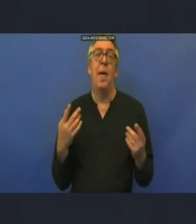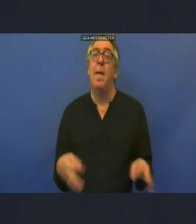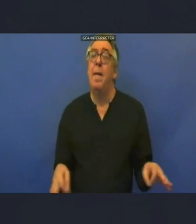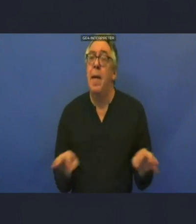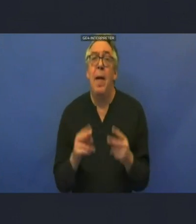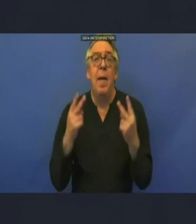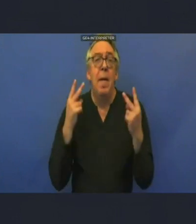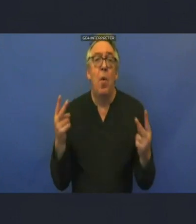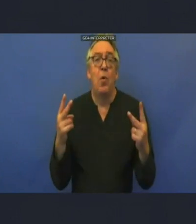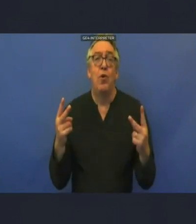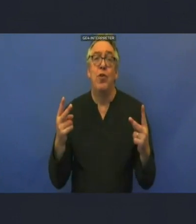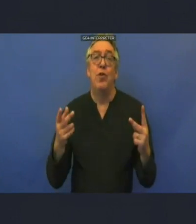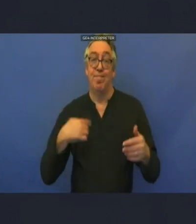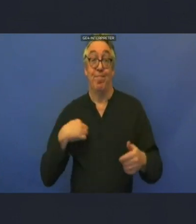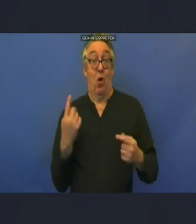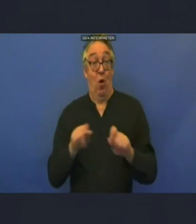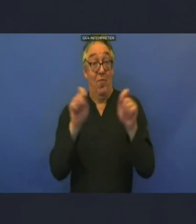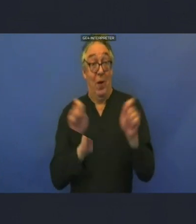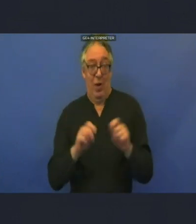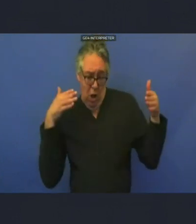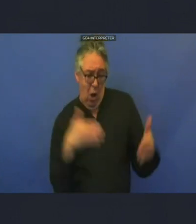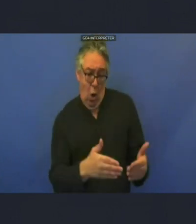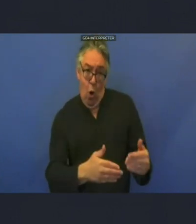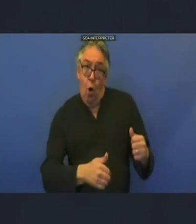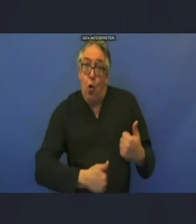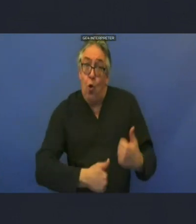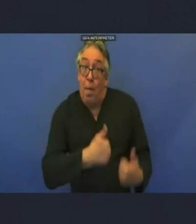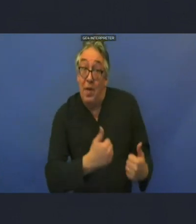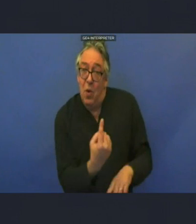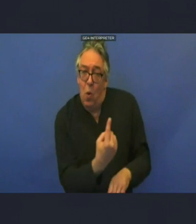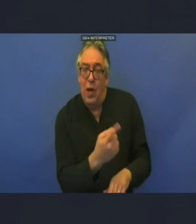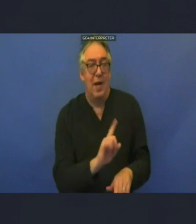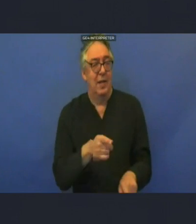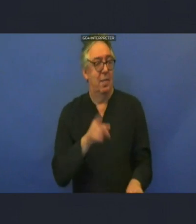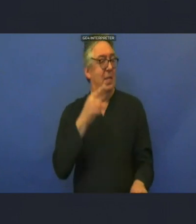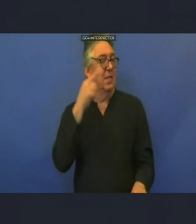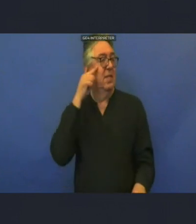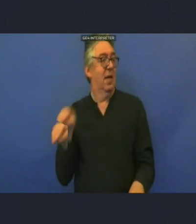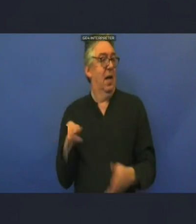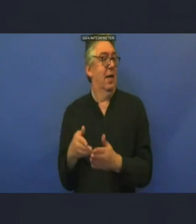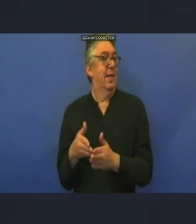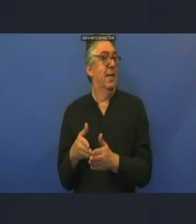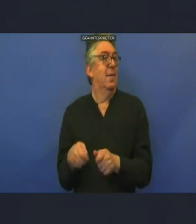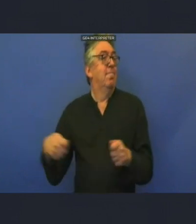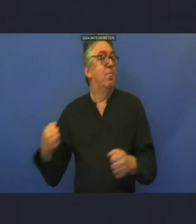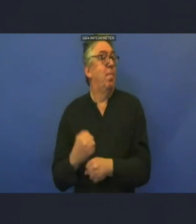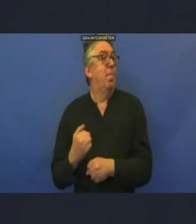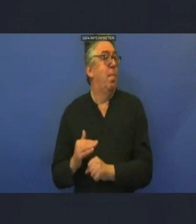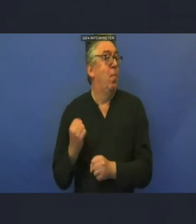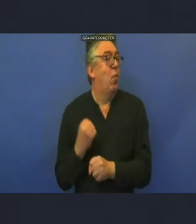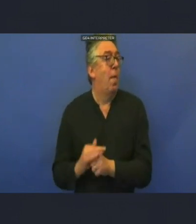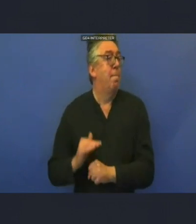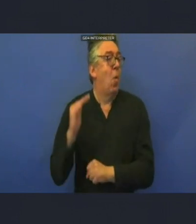but also to go on this second pillar. So we worked very hardly. We are still in the